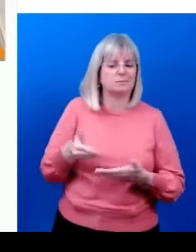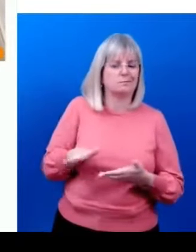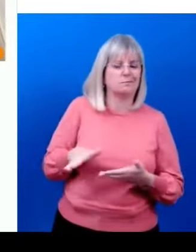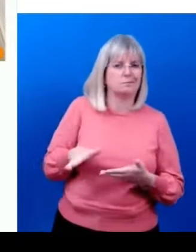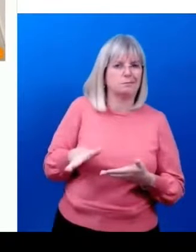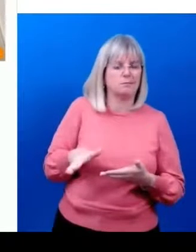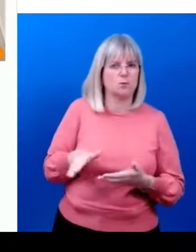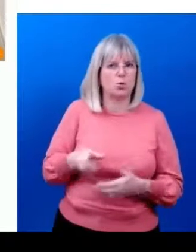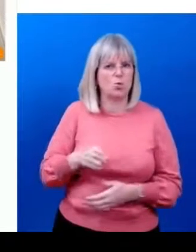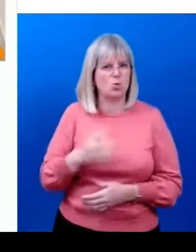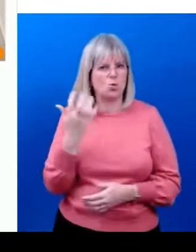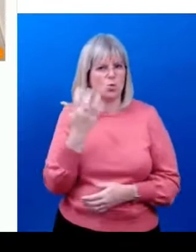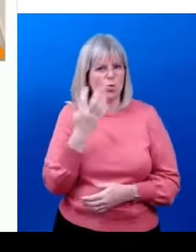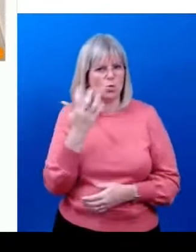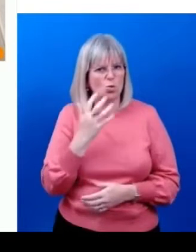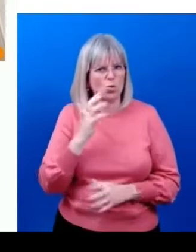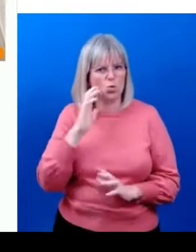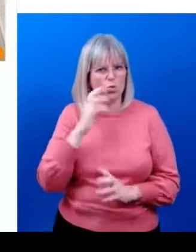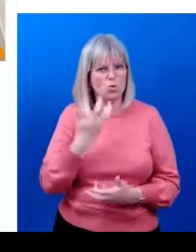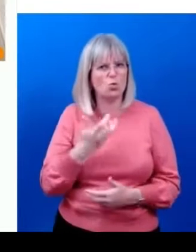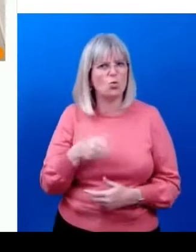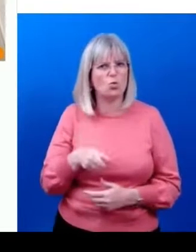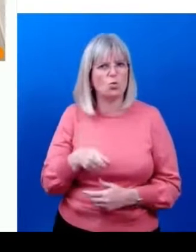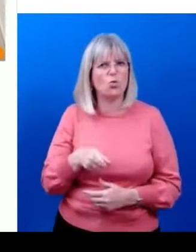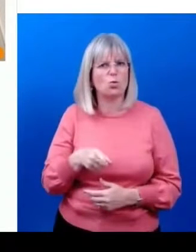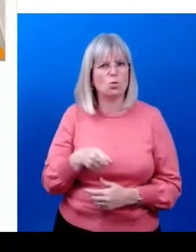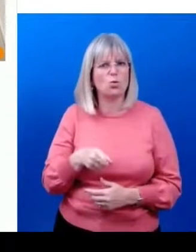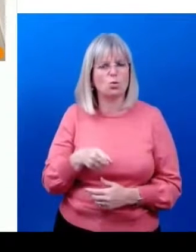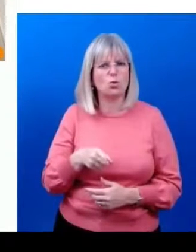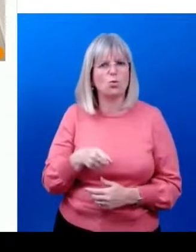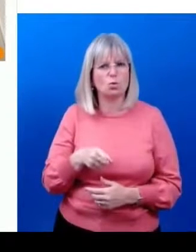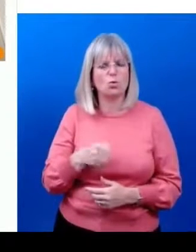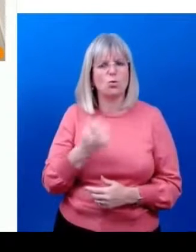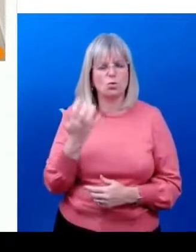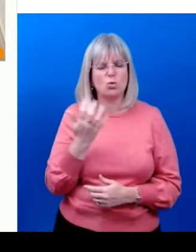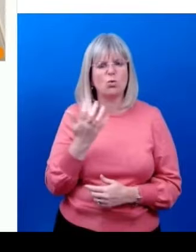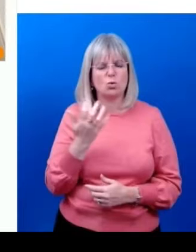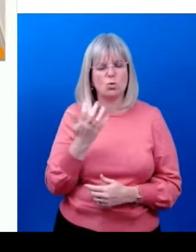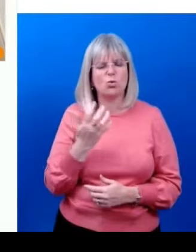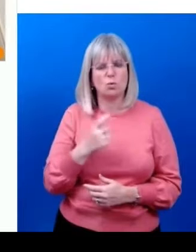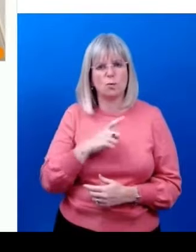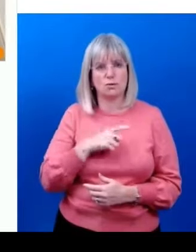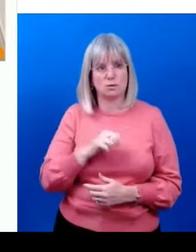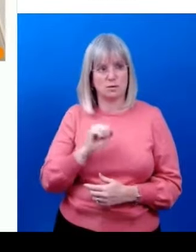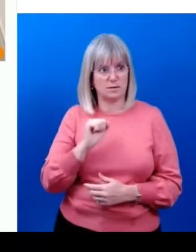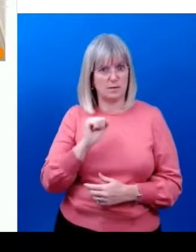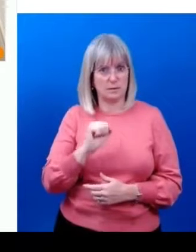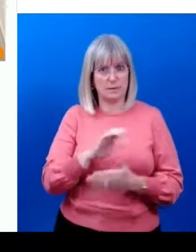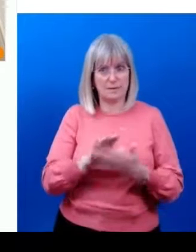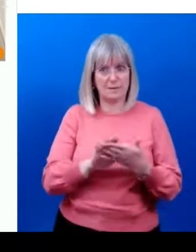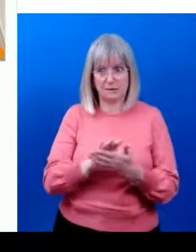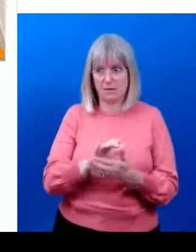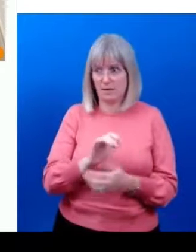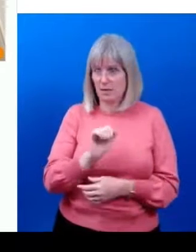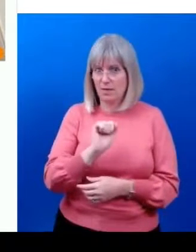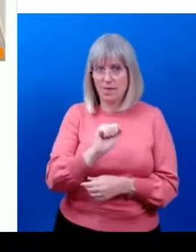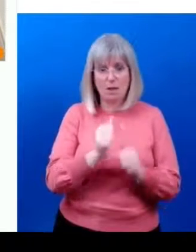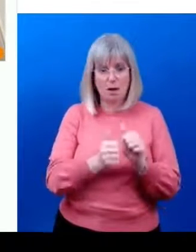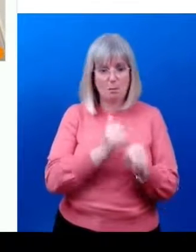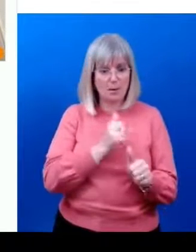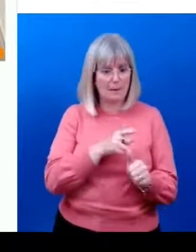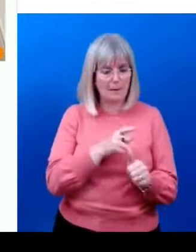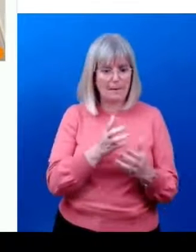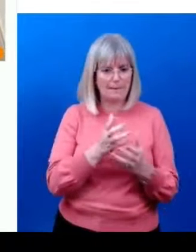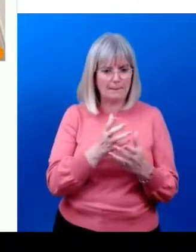concern, because actually, they're really missing a trick there, if anything, they